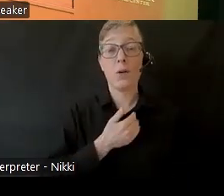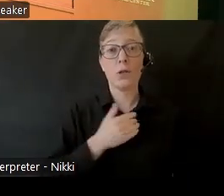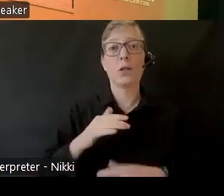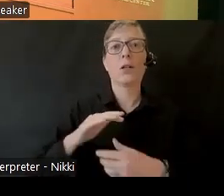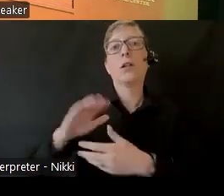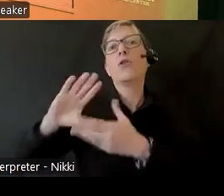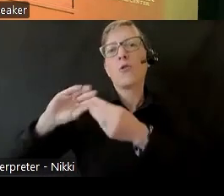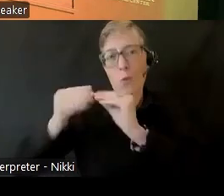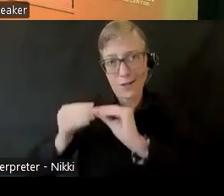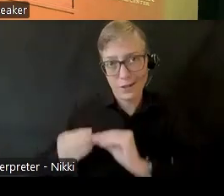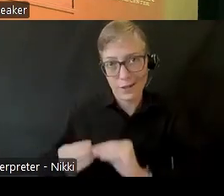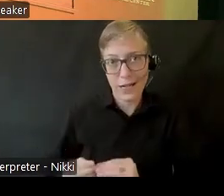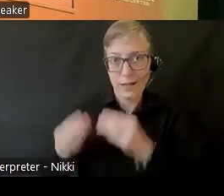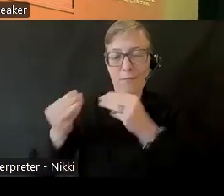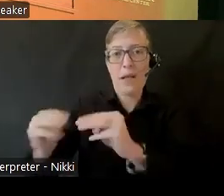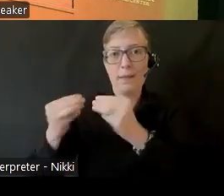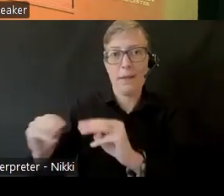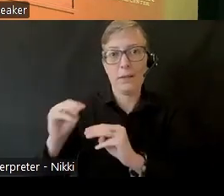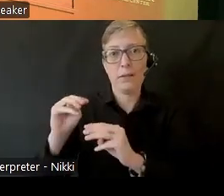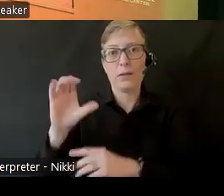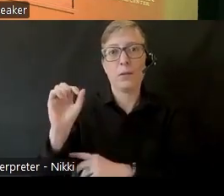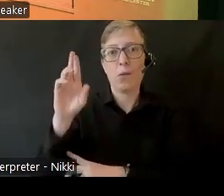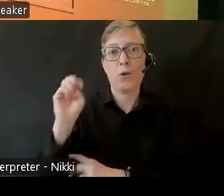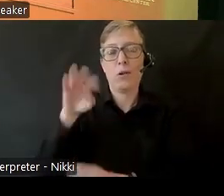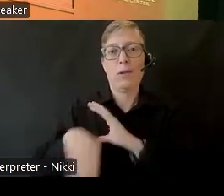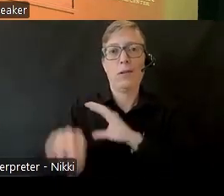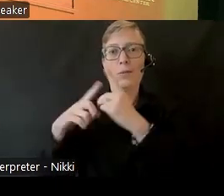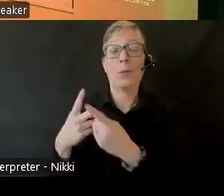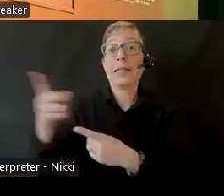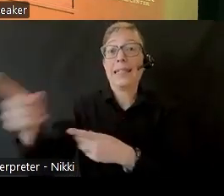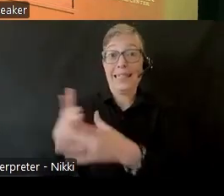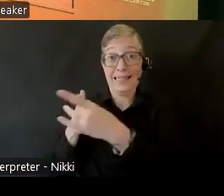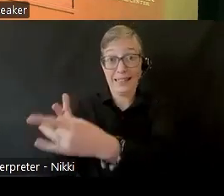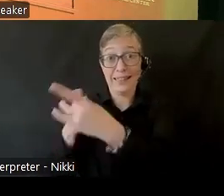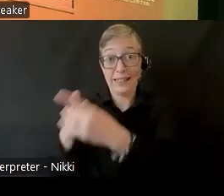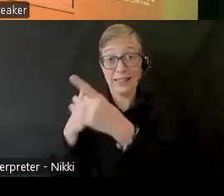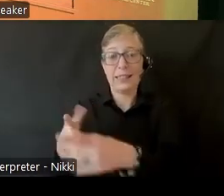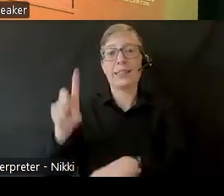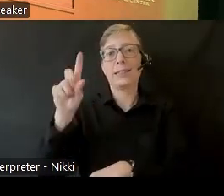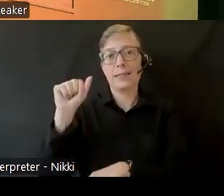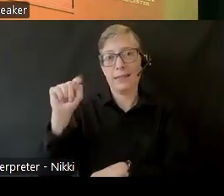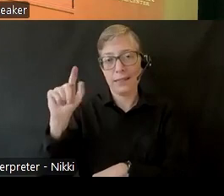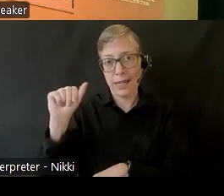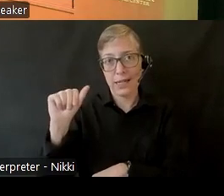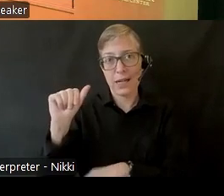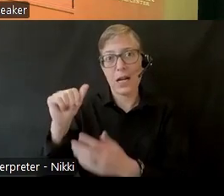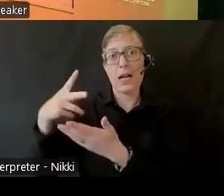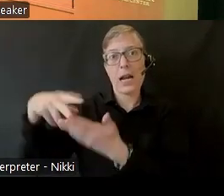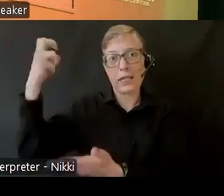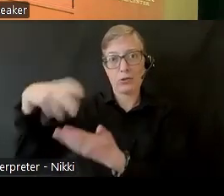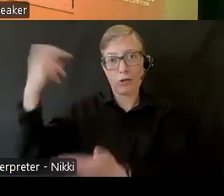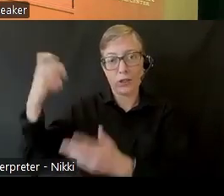department, who Dan leads the efforts related to data extraction from hospital